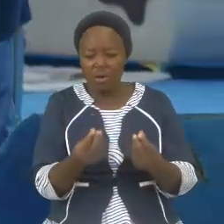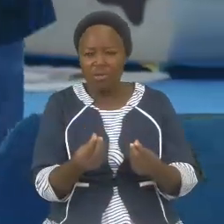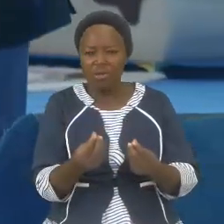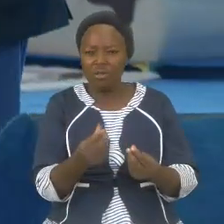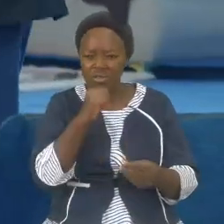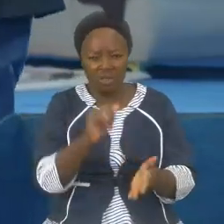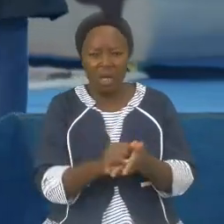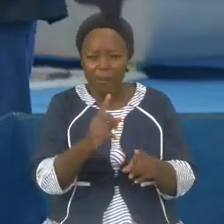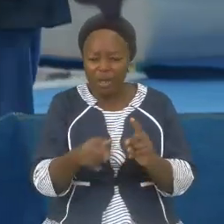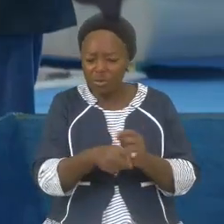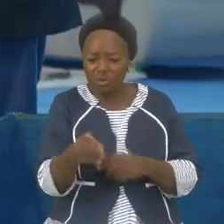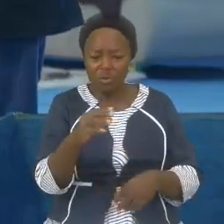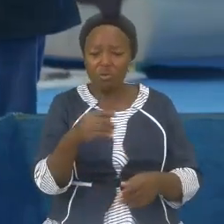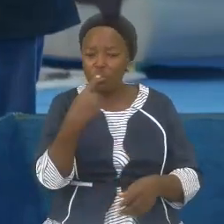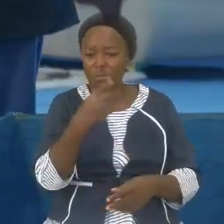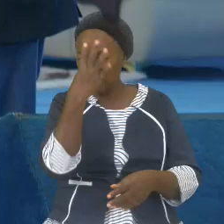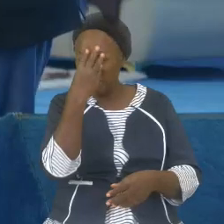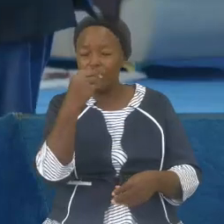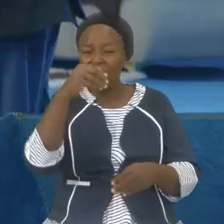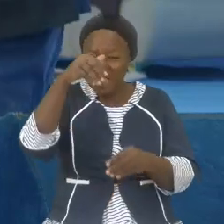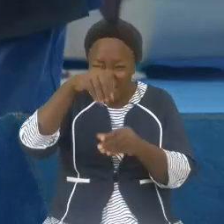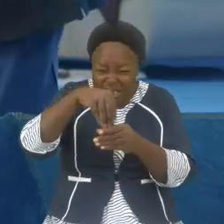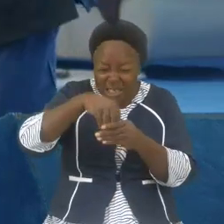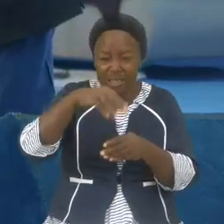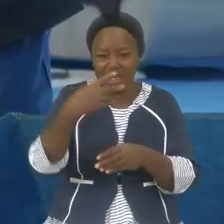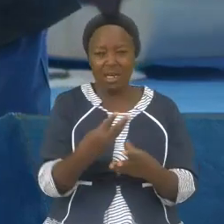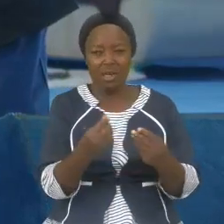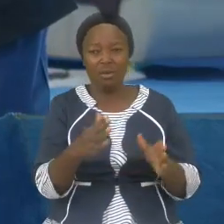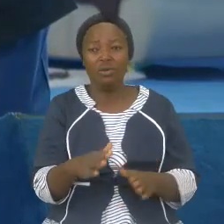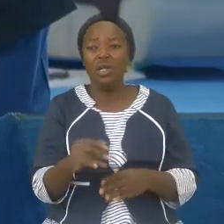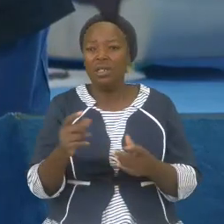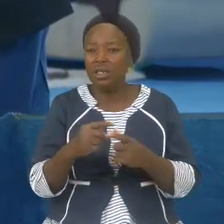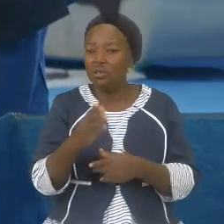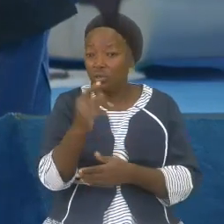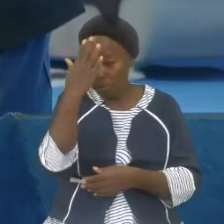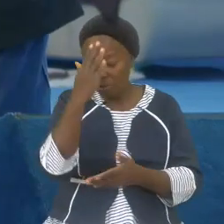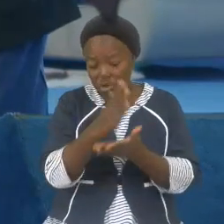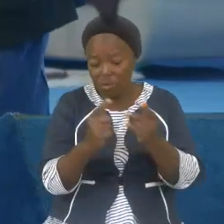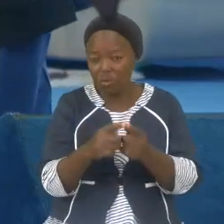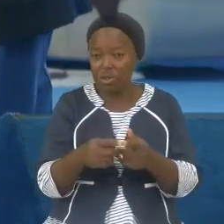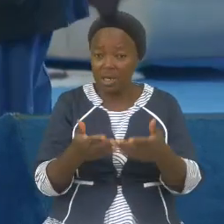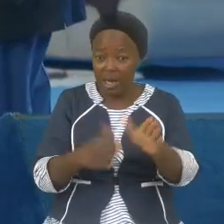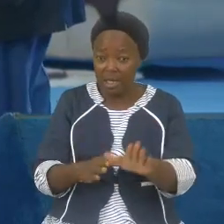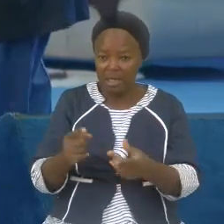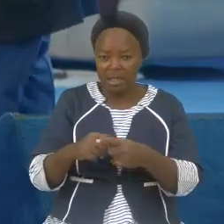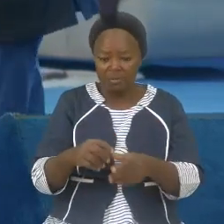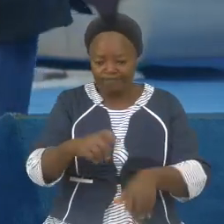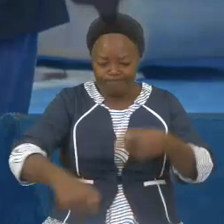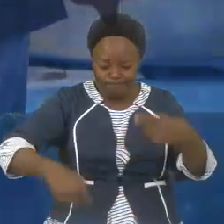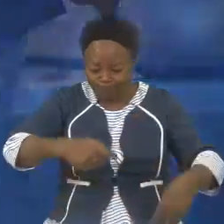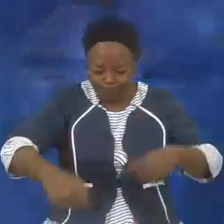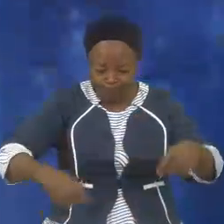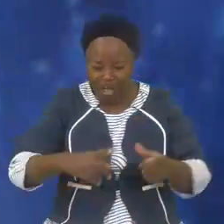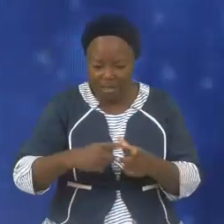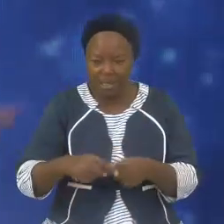are those people? Somebody dies, and then they dig a hole. They dig somewhat the burial ground,